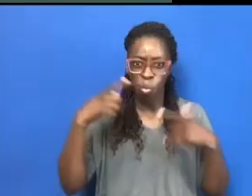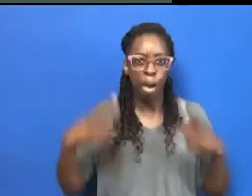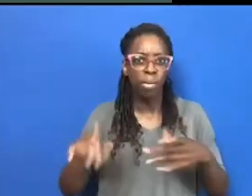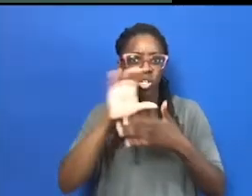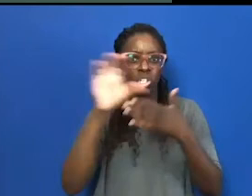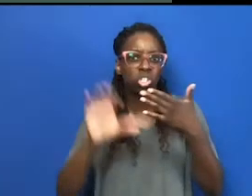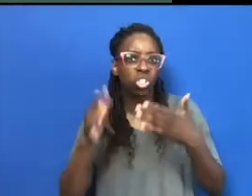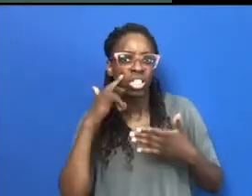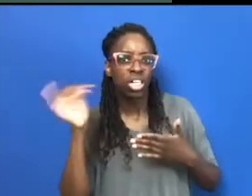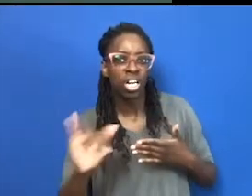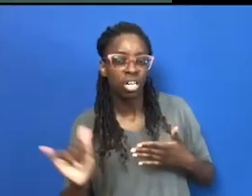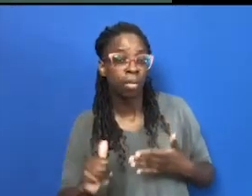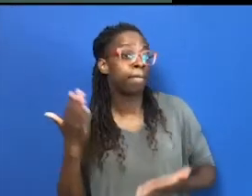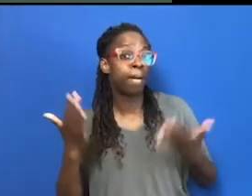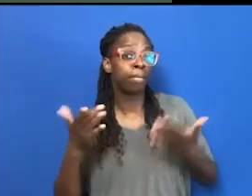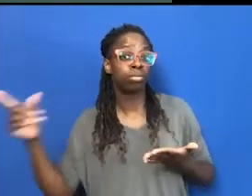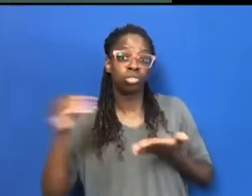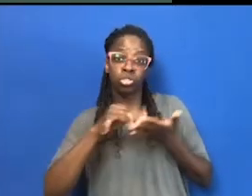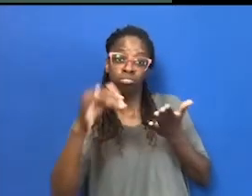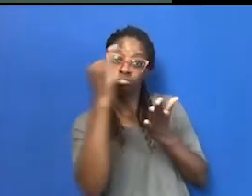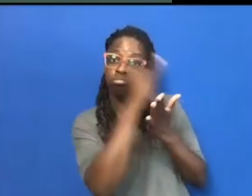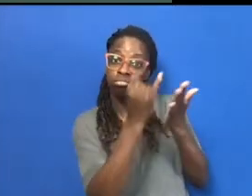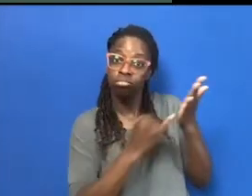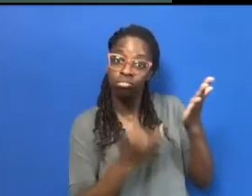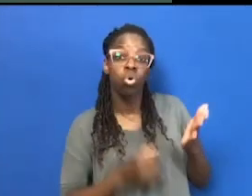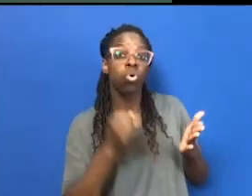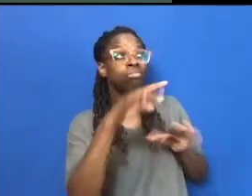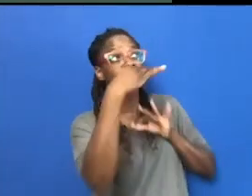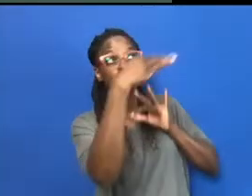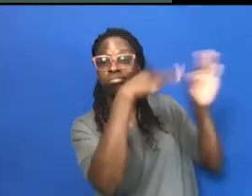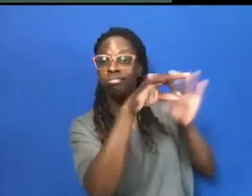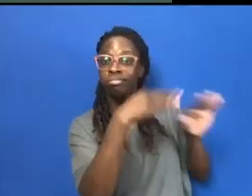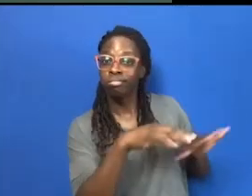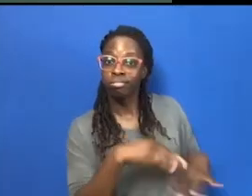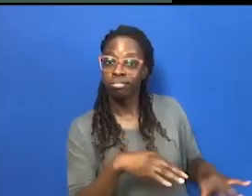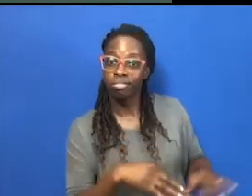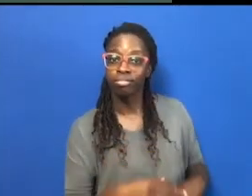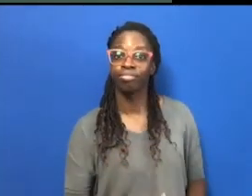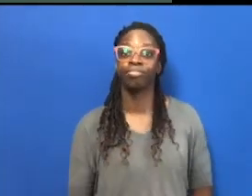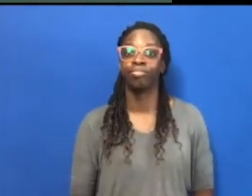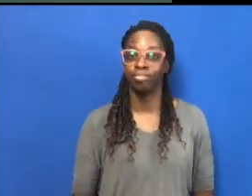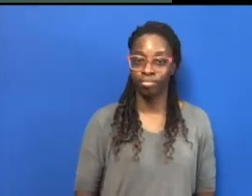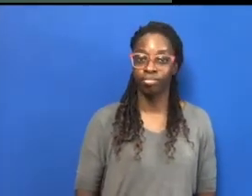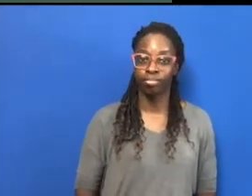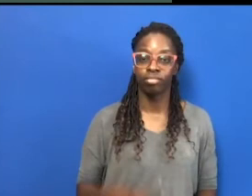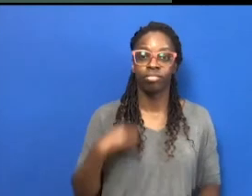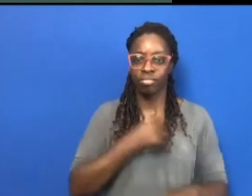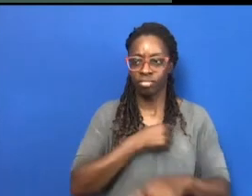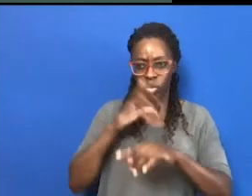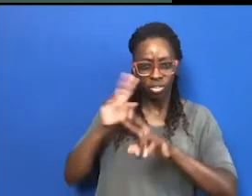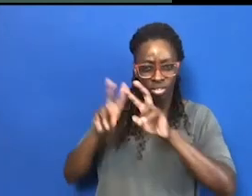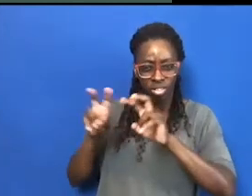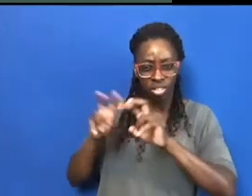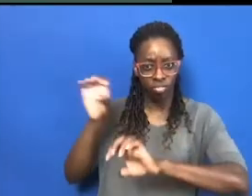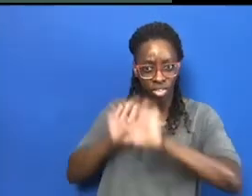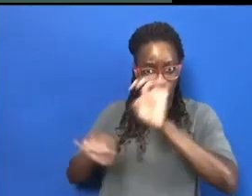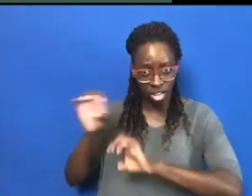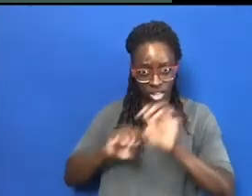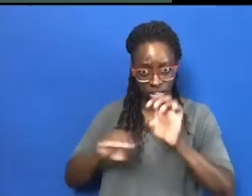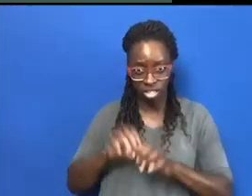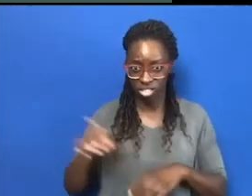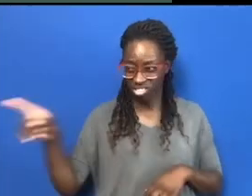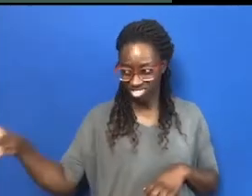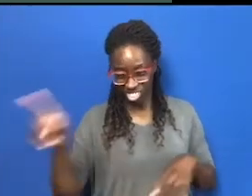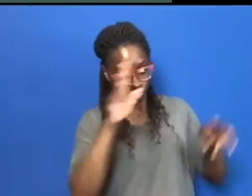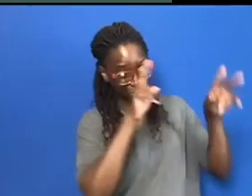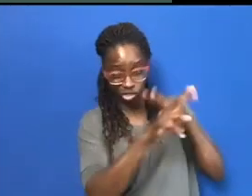what happened, and then to evaluate the prediction. So to say or to somehow communicate whether the prediction is right. So the child